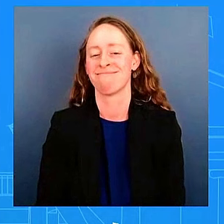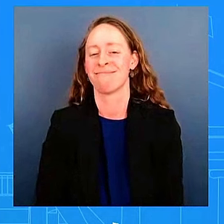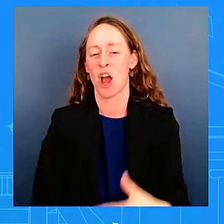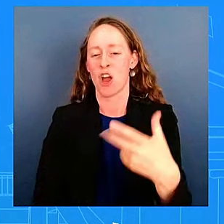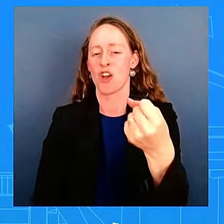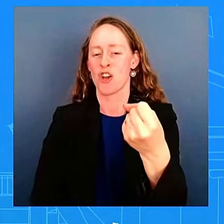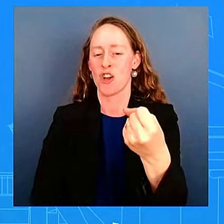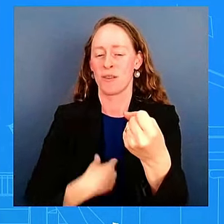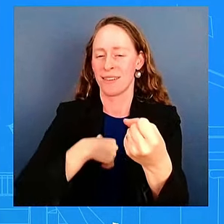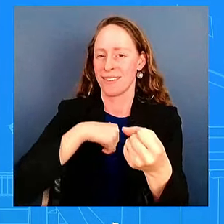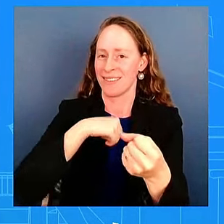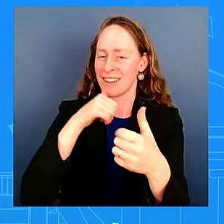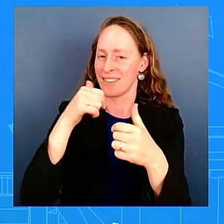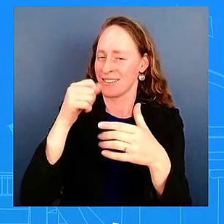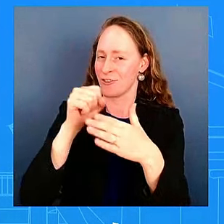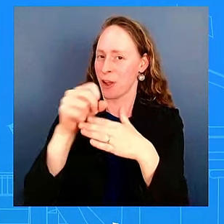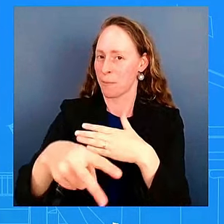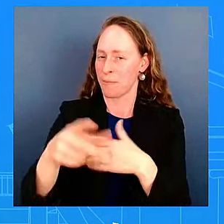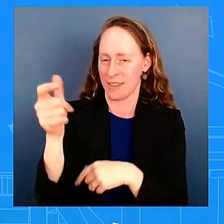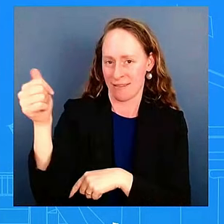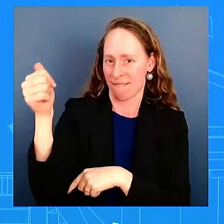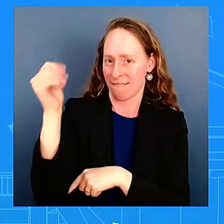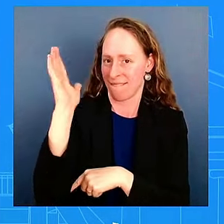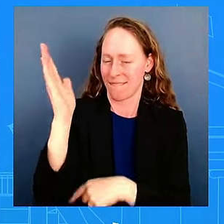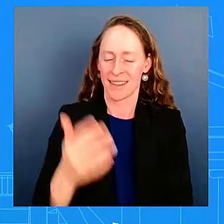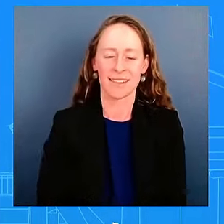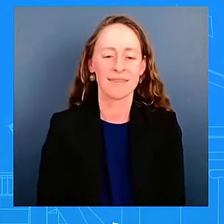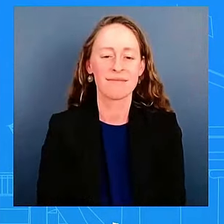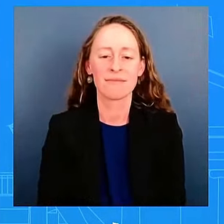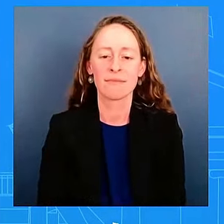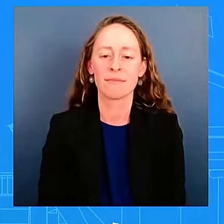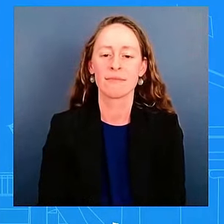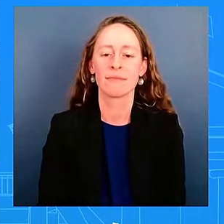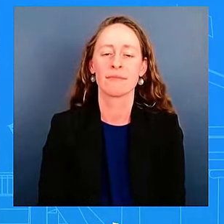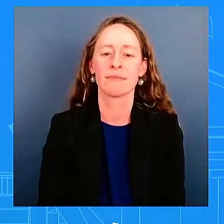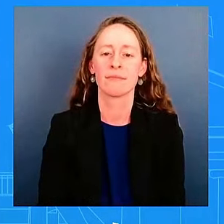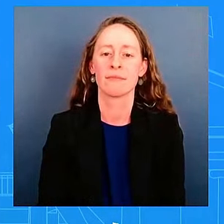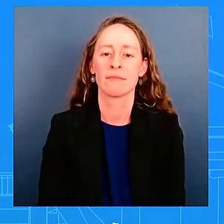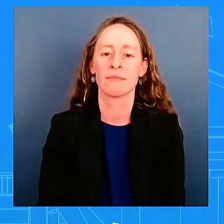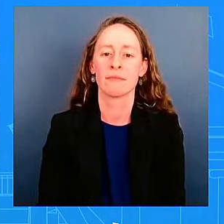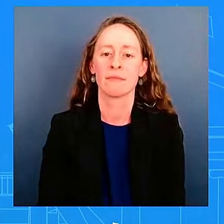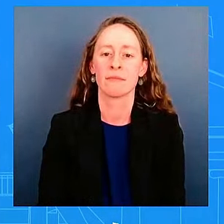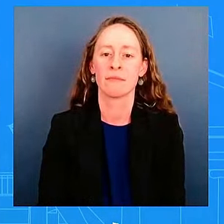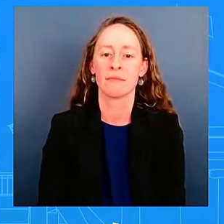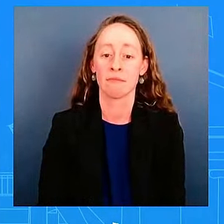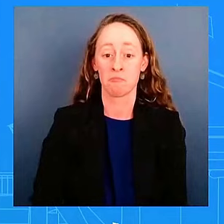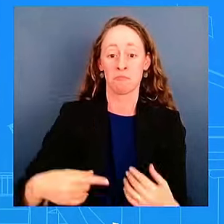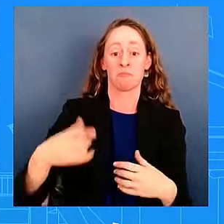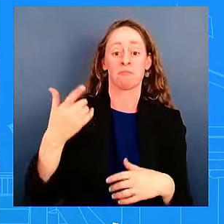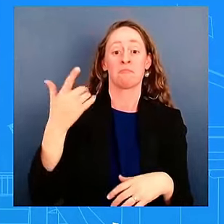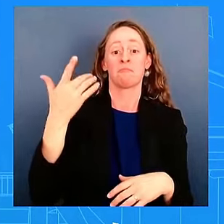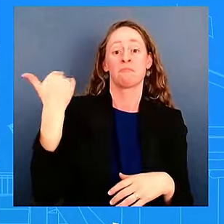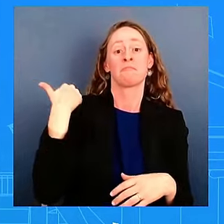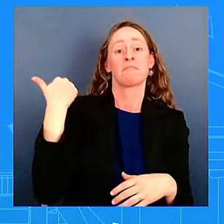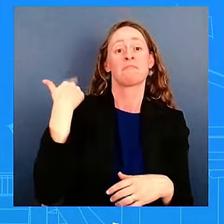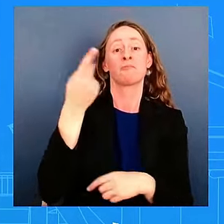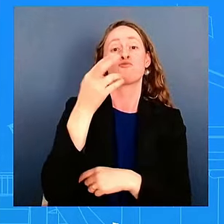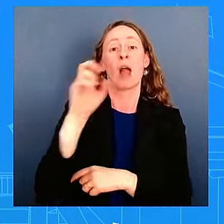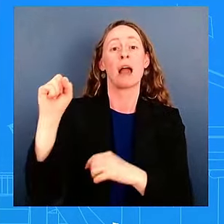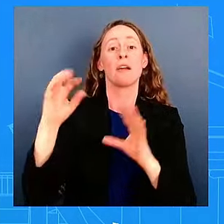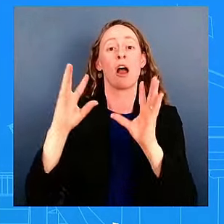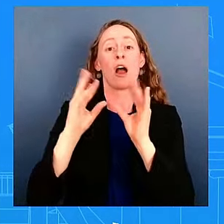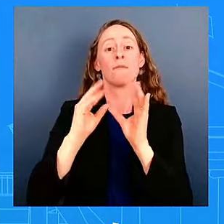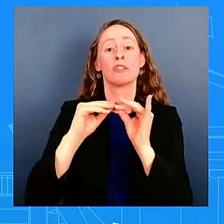in his press conference last week that he is looking at rent caps. What can you tell us about his policy when it comes to rent caps?